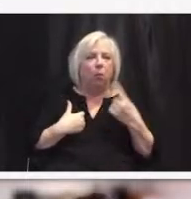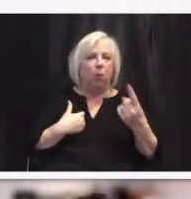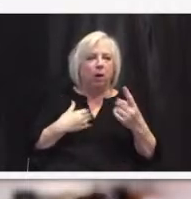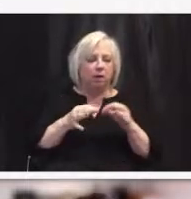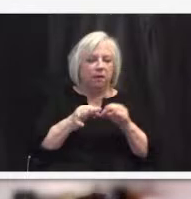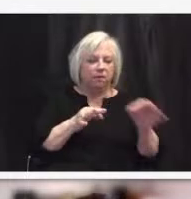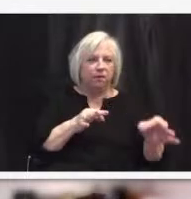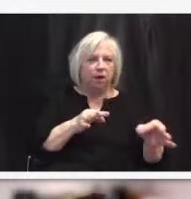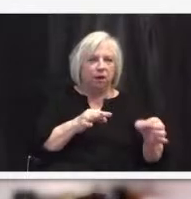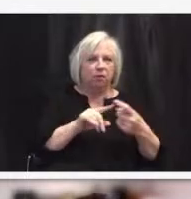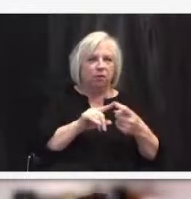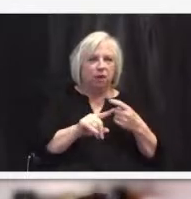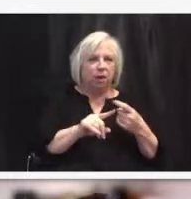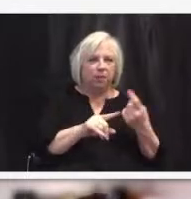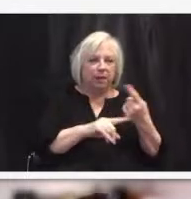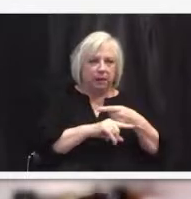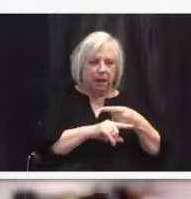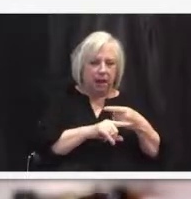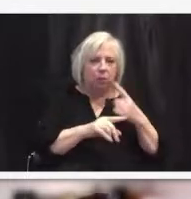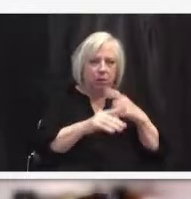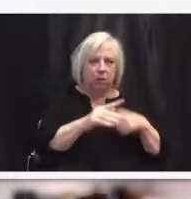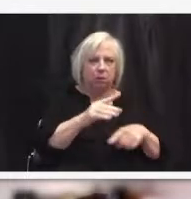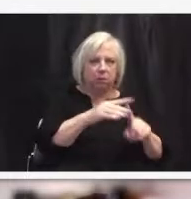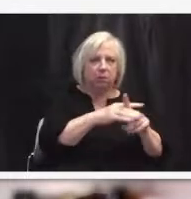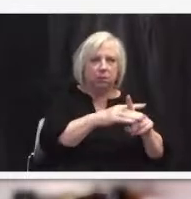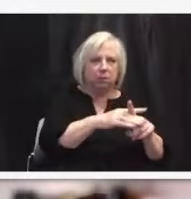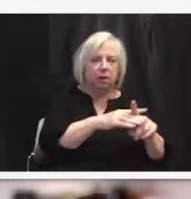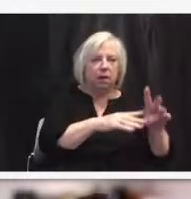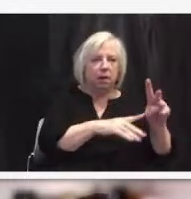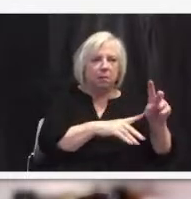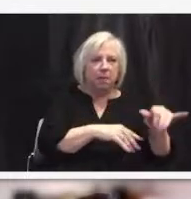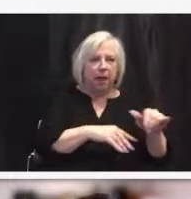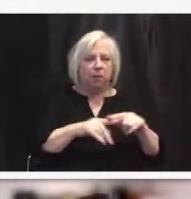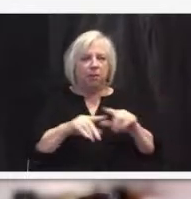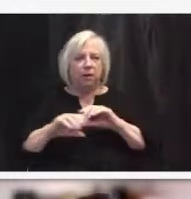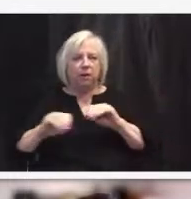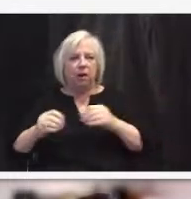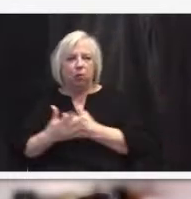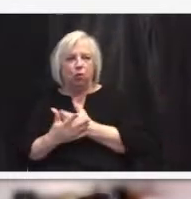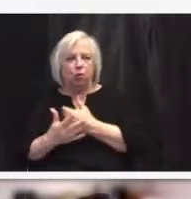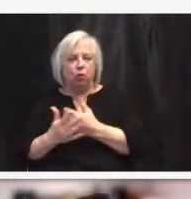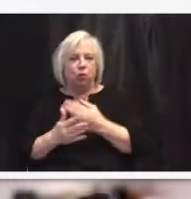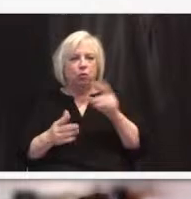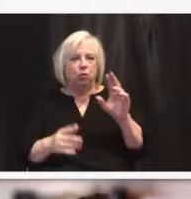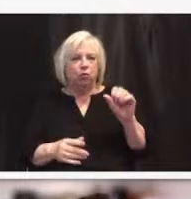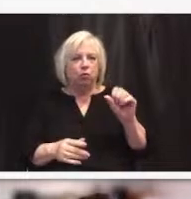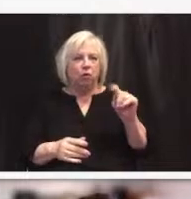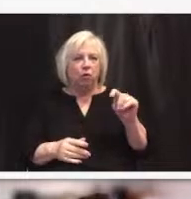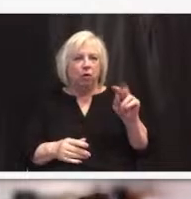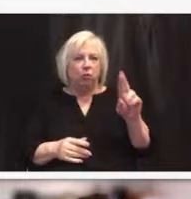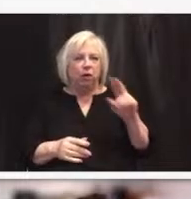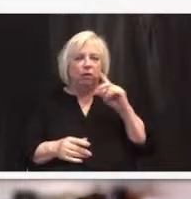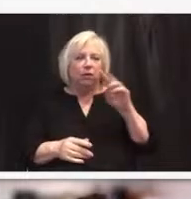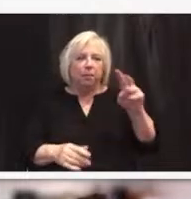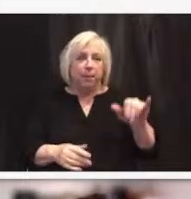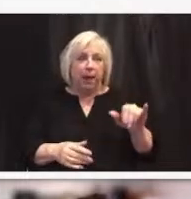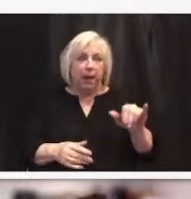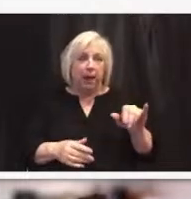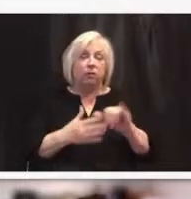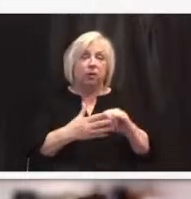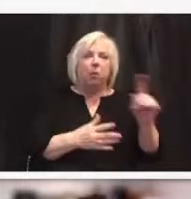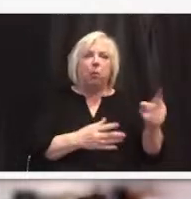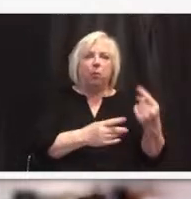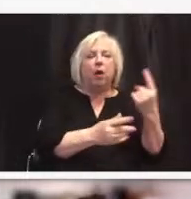from tonight to May. We have no new short-term rental applications for May. That's going to be the only one on the May